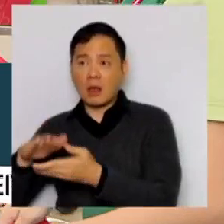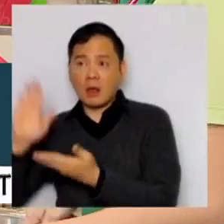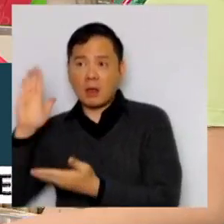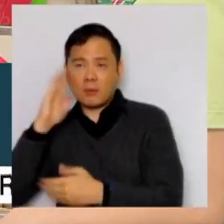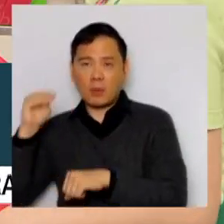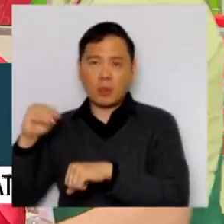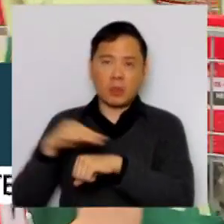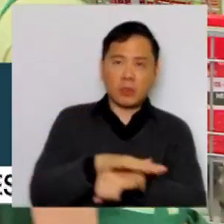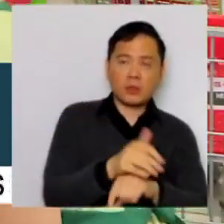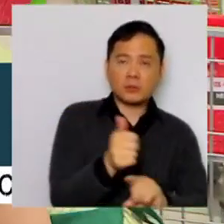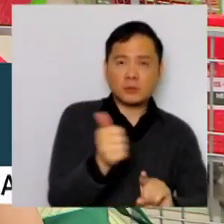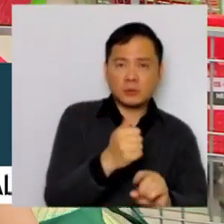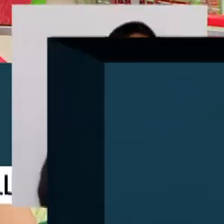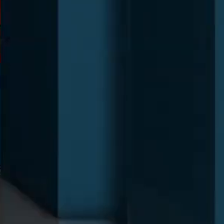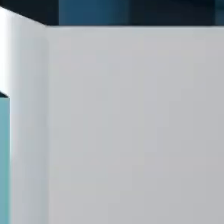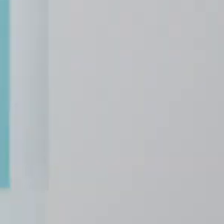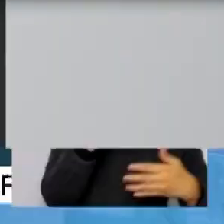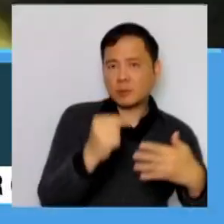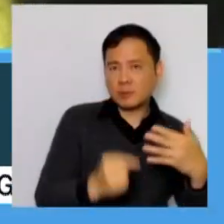higher.